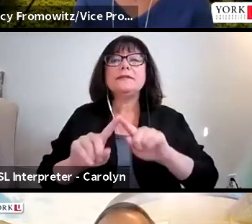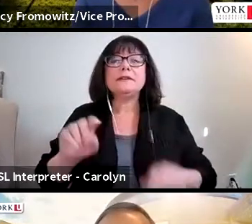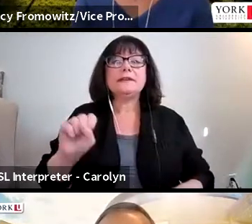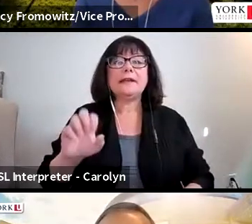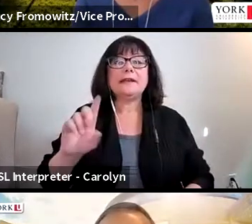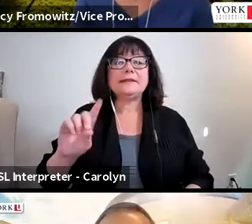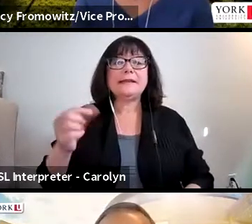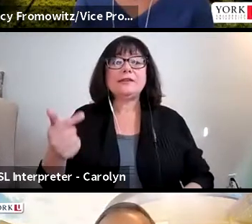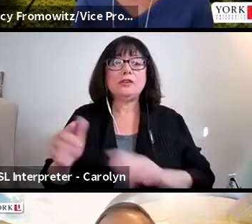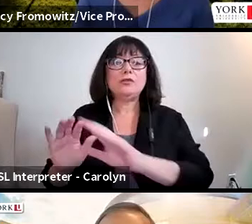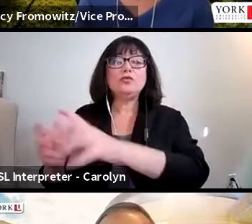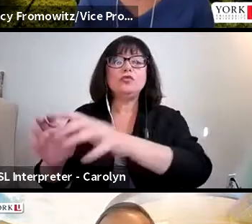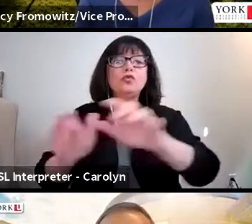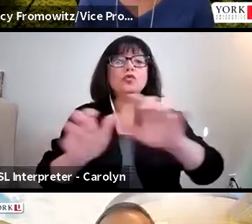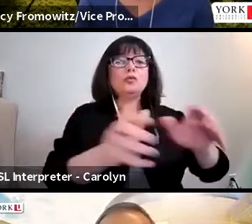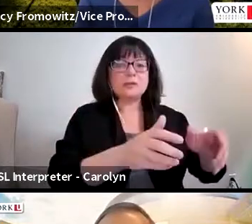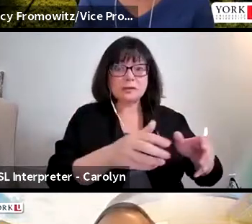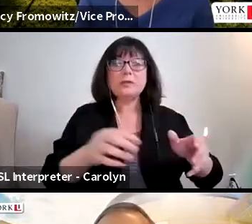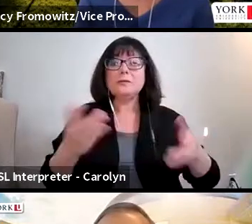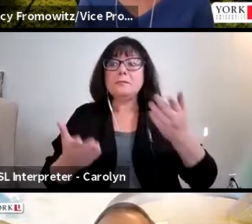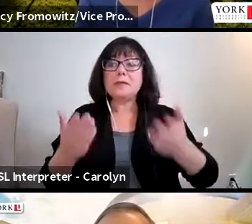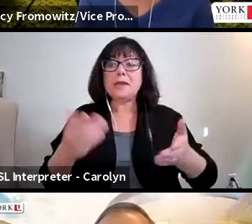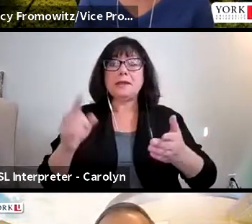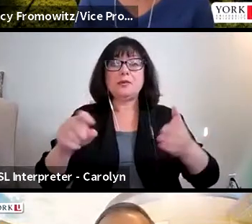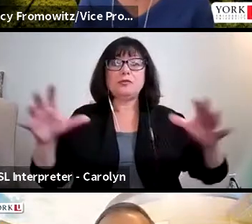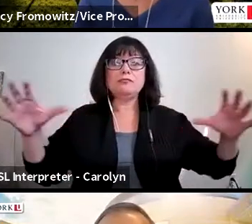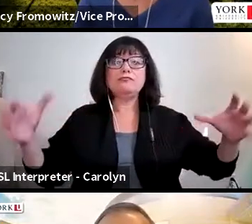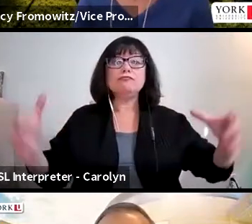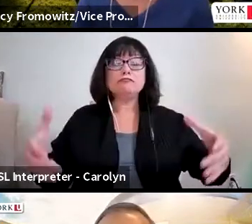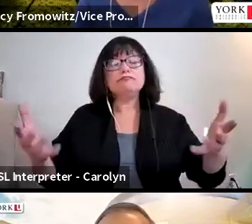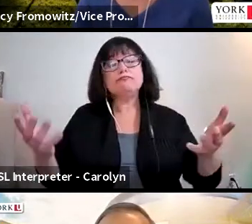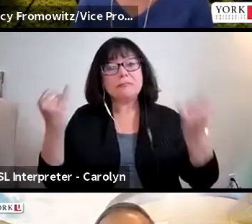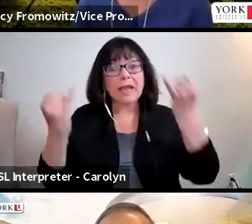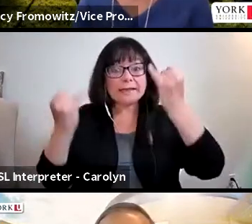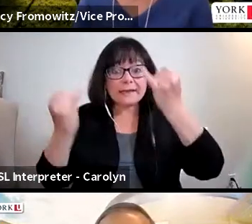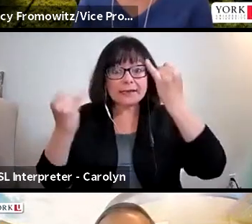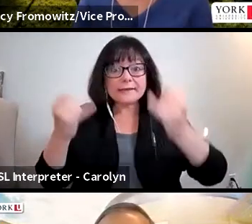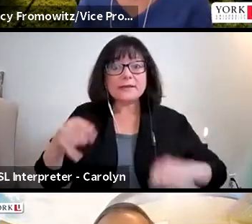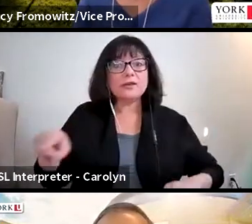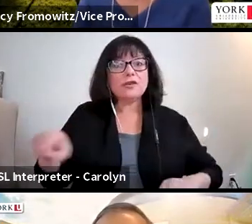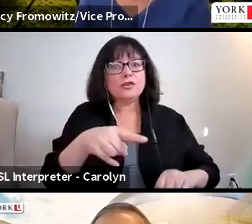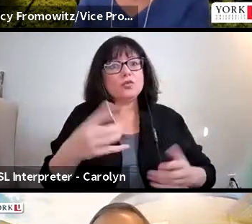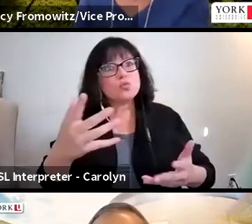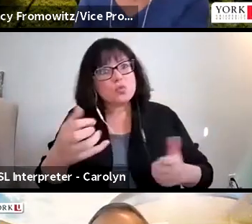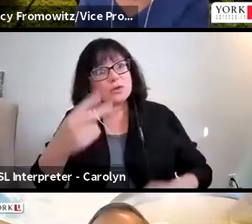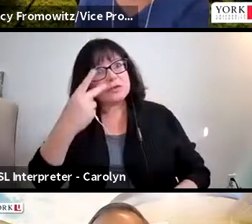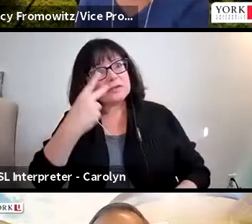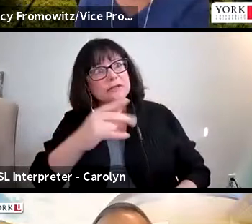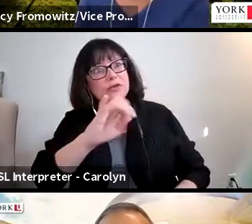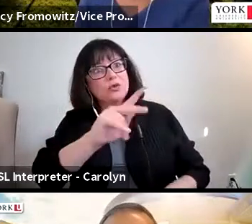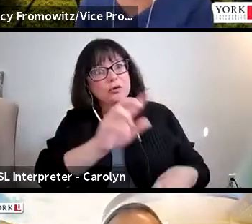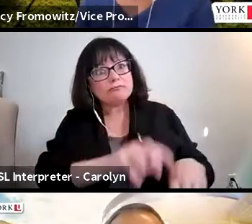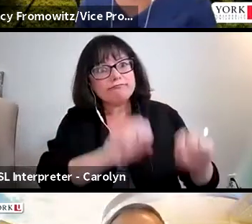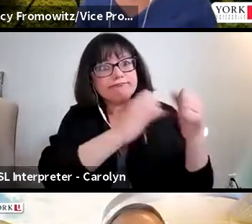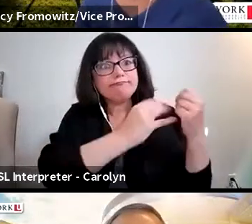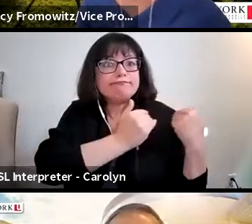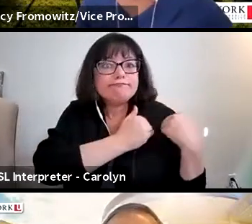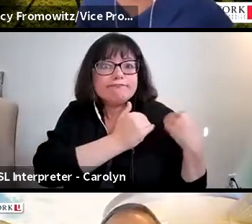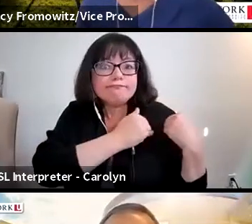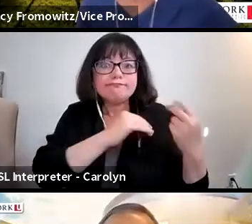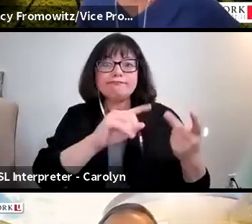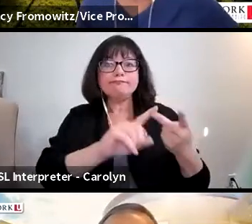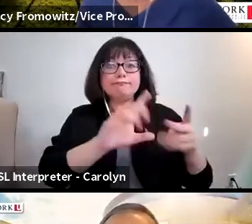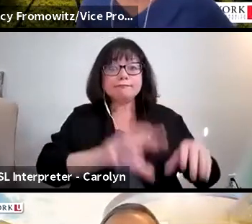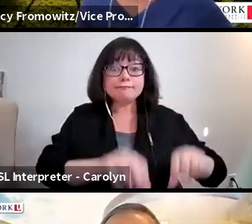from the community about what they would like to see the university doing, opportunities they see to build on what we already have been doing,